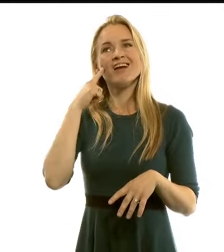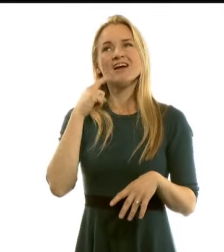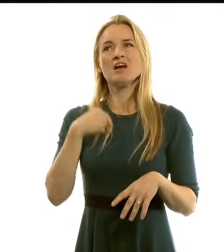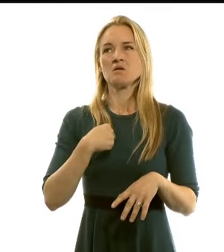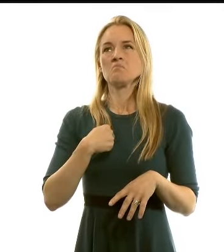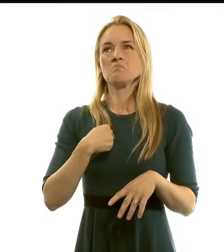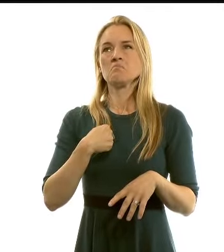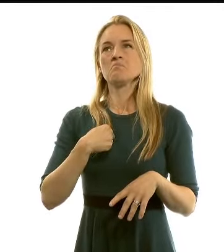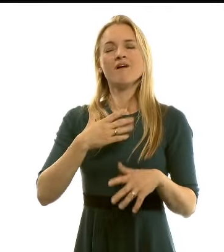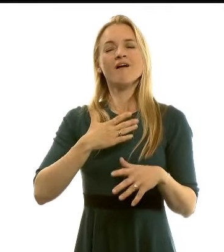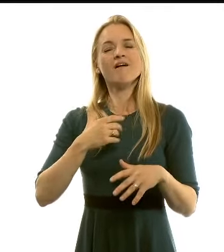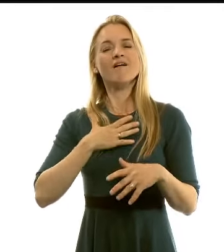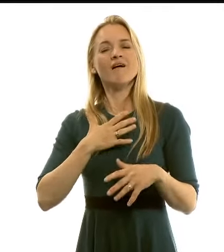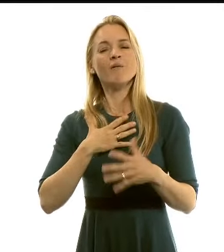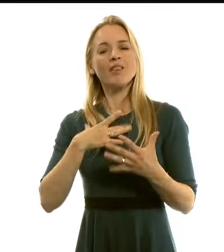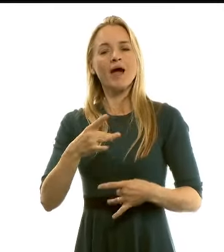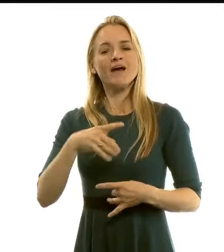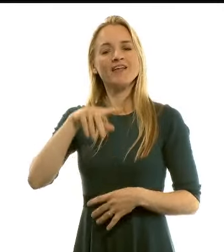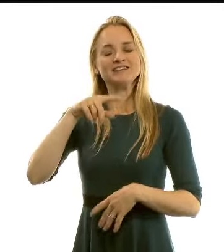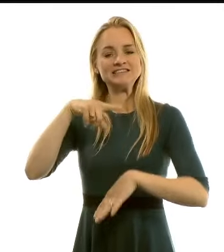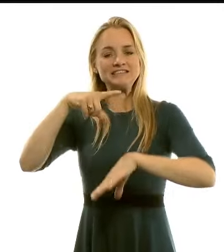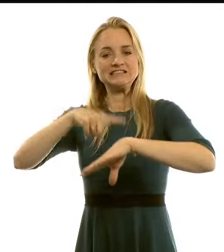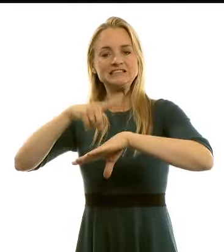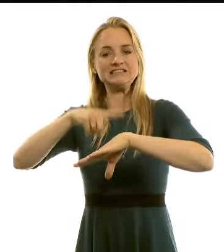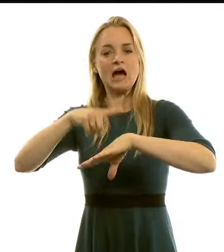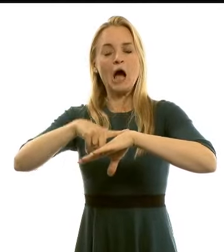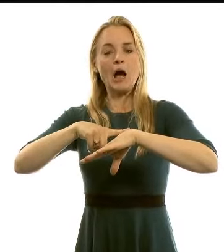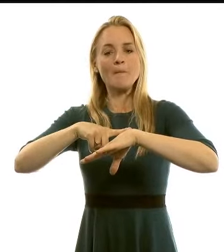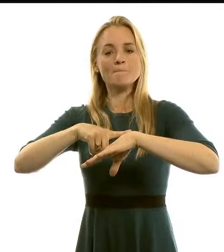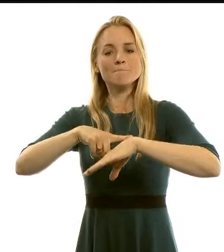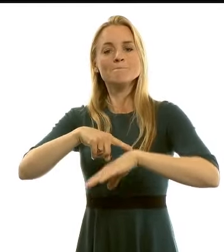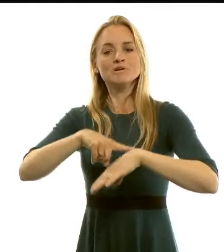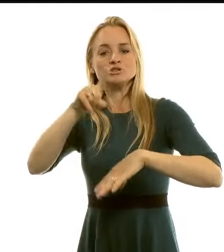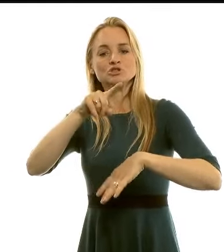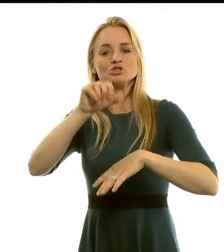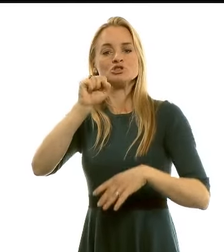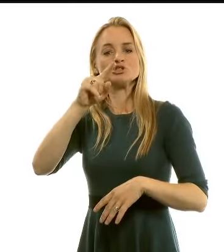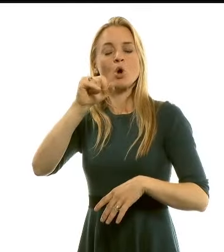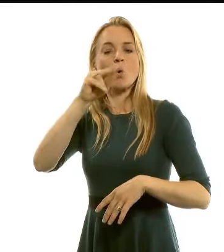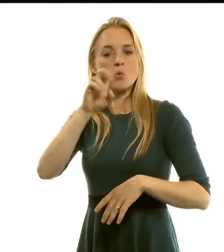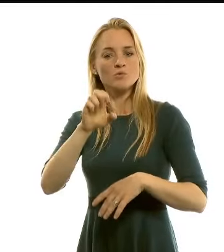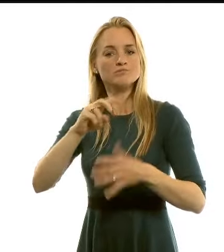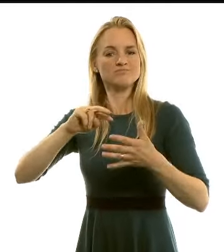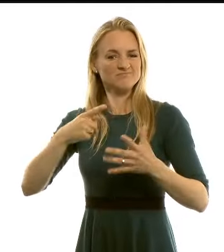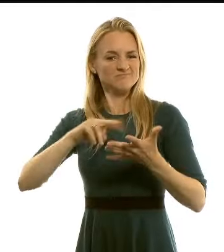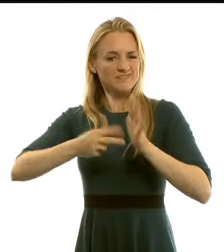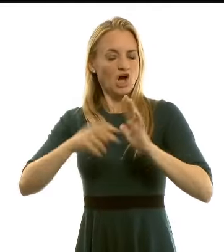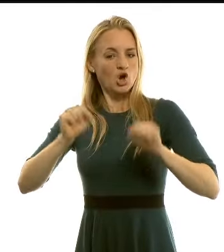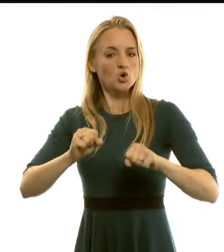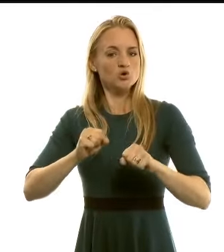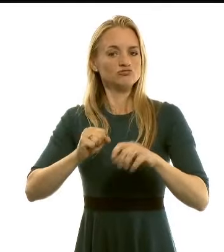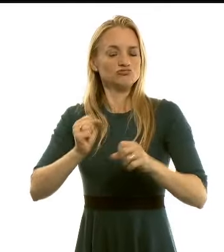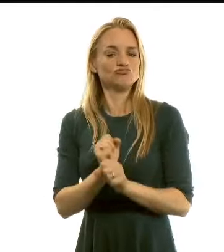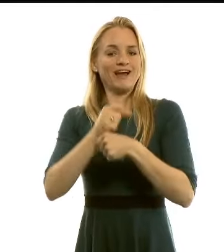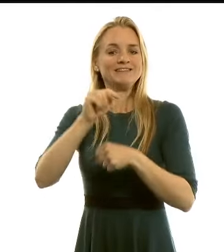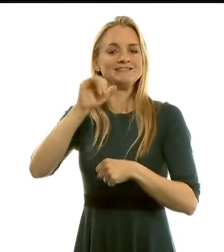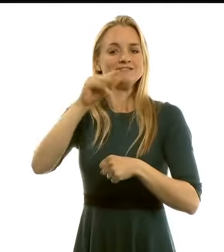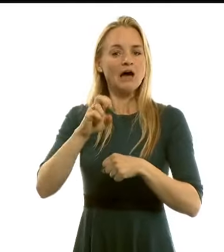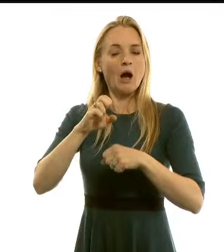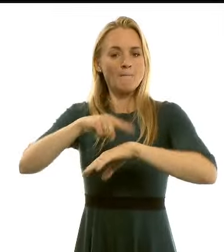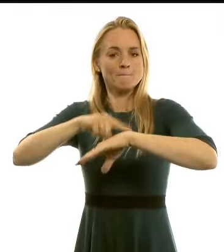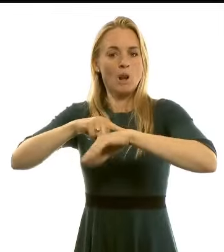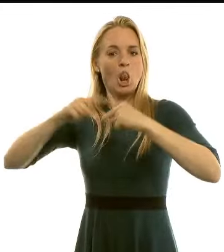the Time Stone, because if I had that, I could create a time loop, so I'd constantly rebuild my model over and over again. I could also freeze time, so it allows me more time to